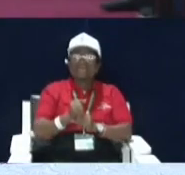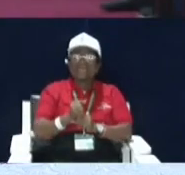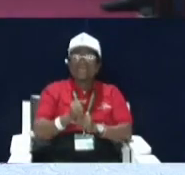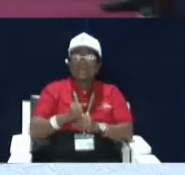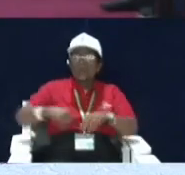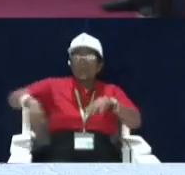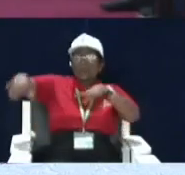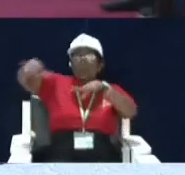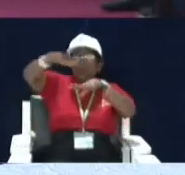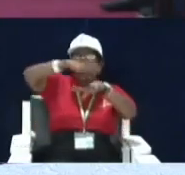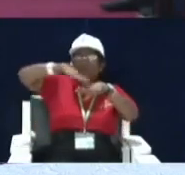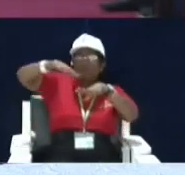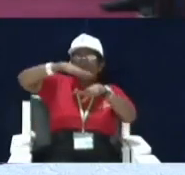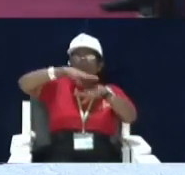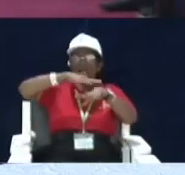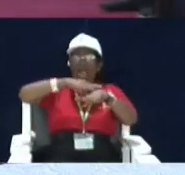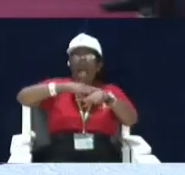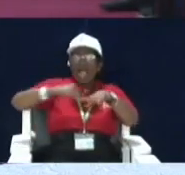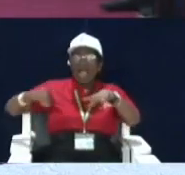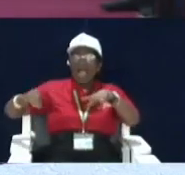over and above